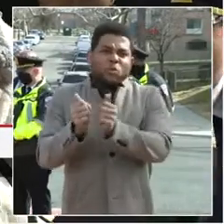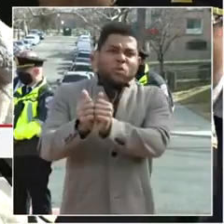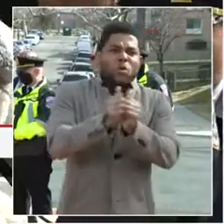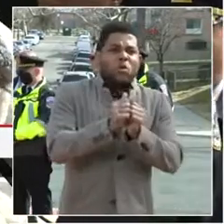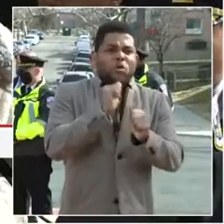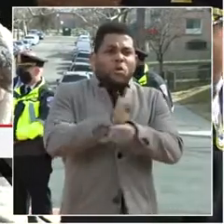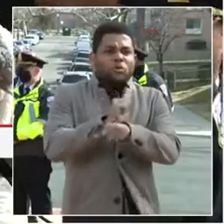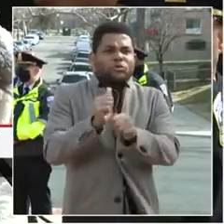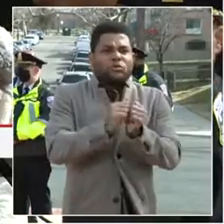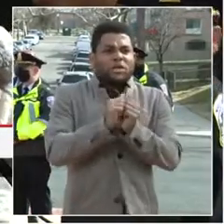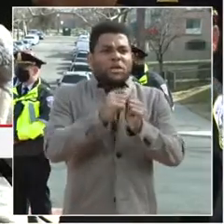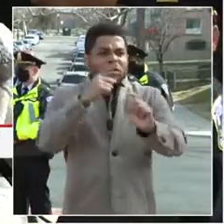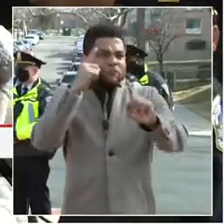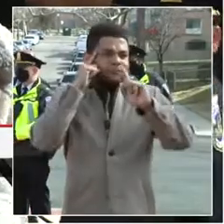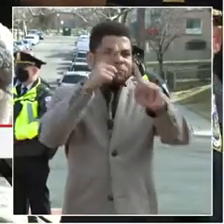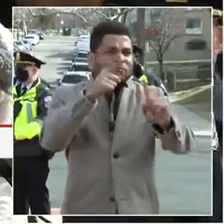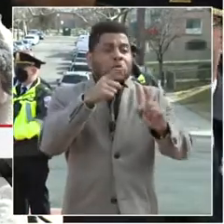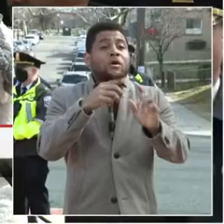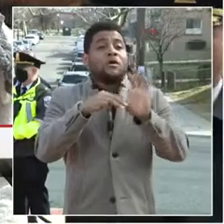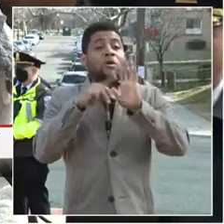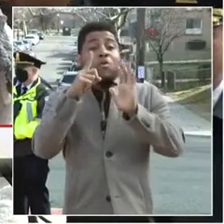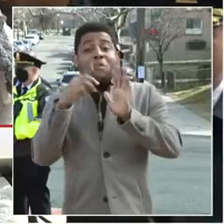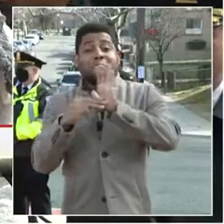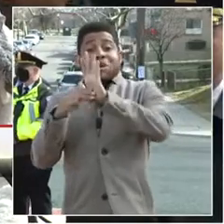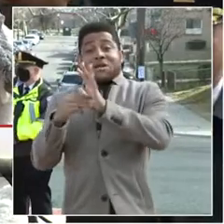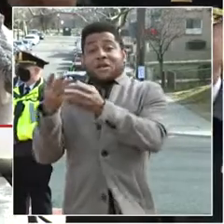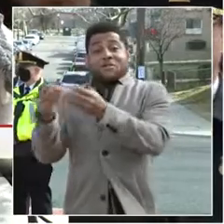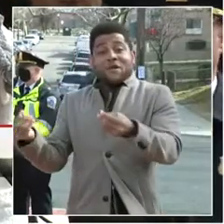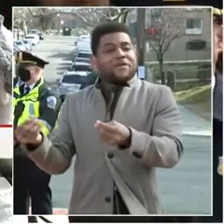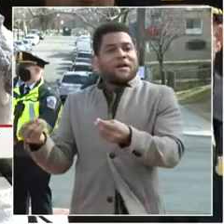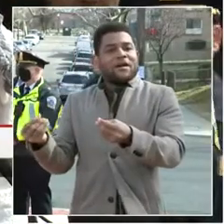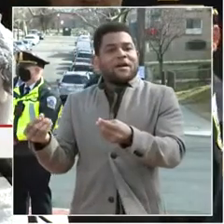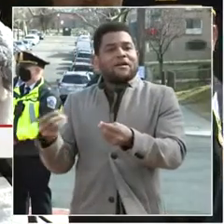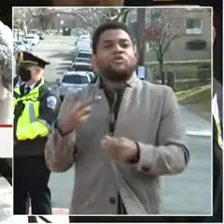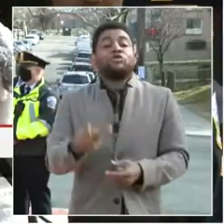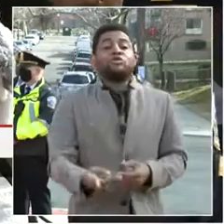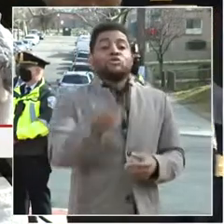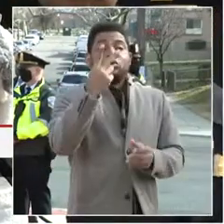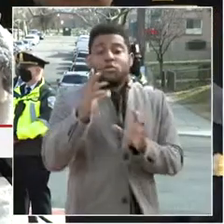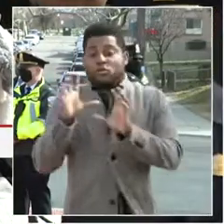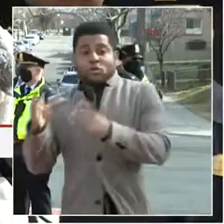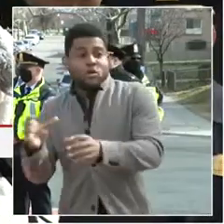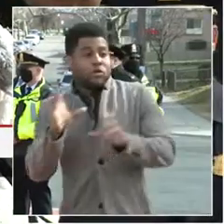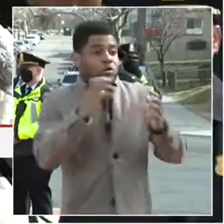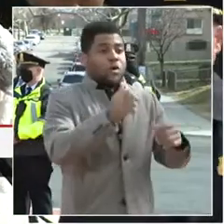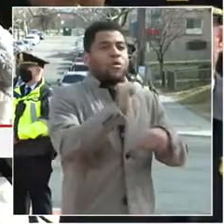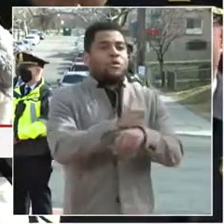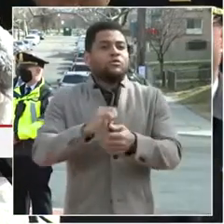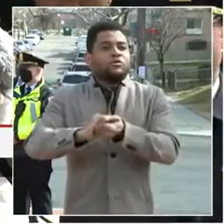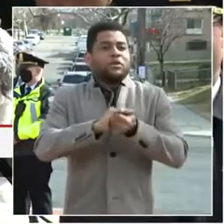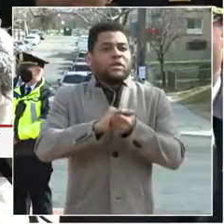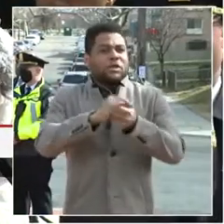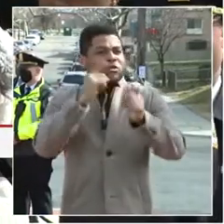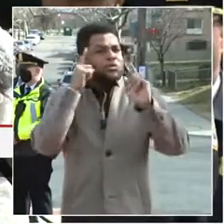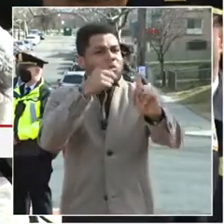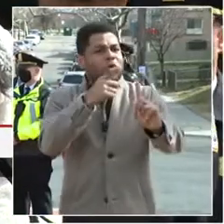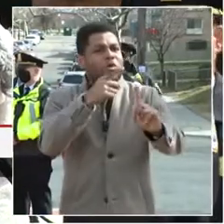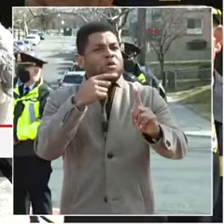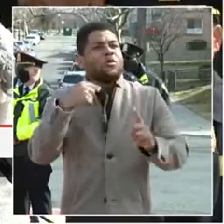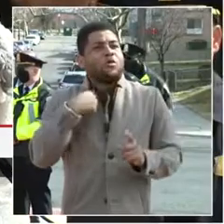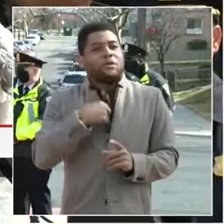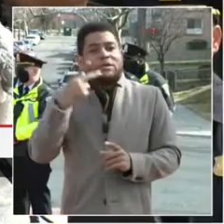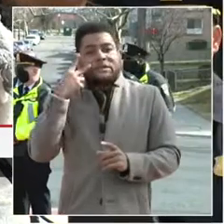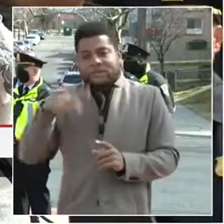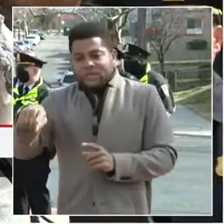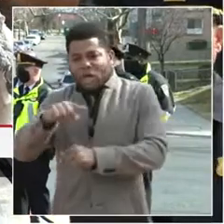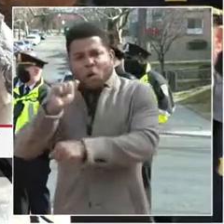the Streets and ONES have two different models, the Violence Interrupters and Cure, but they both have results that they're able to point